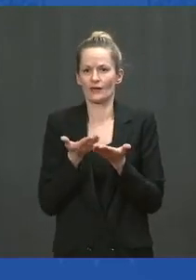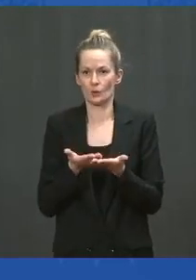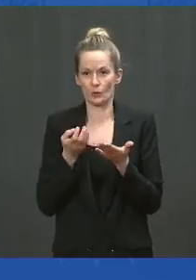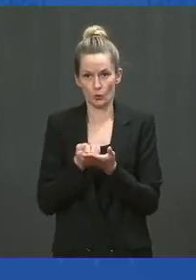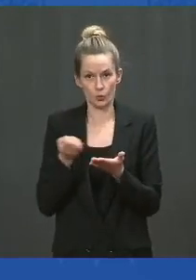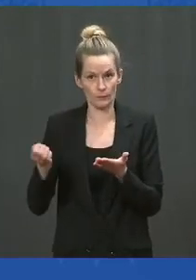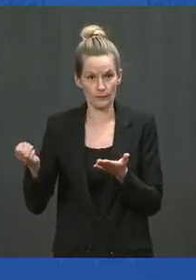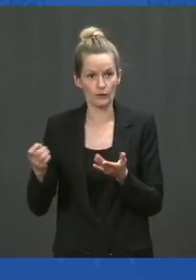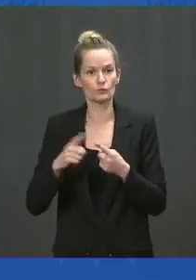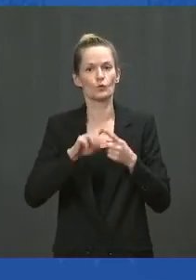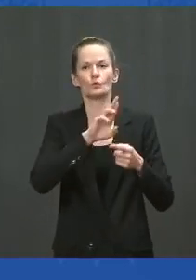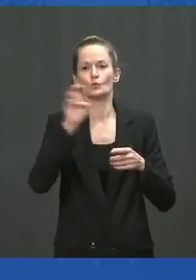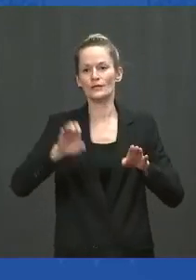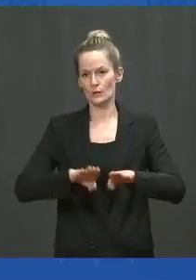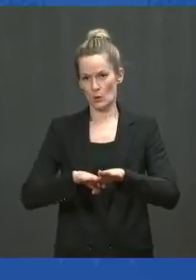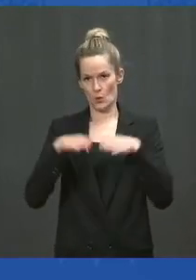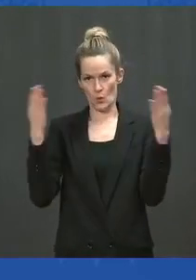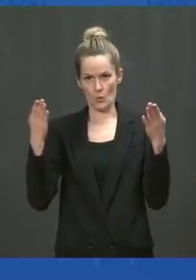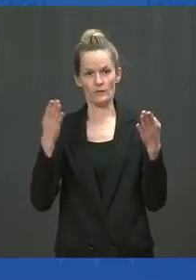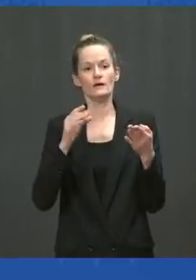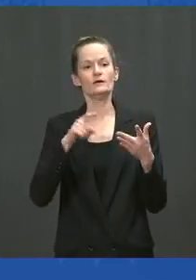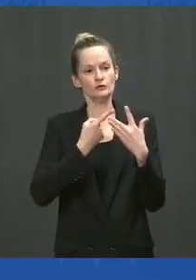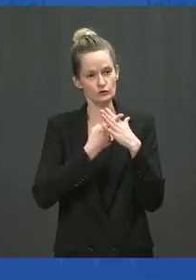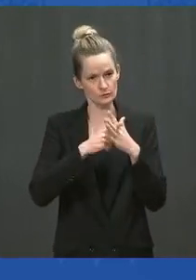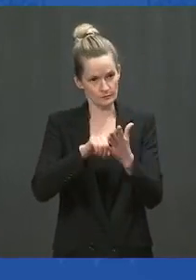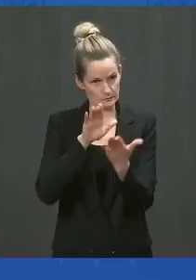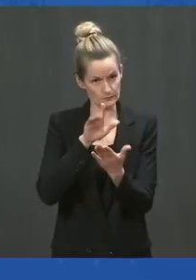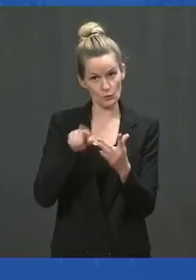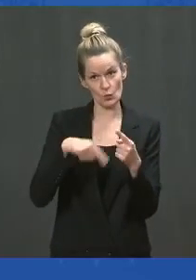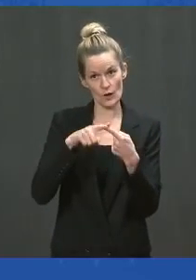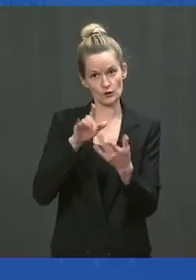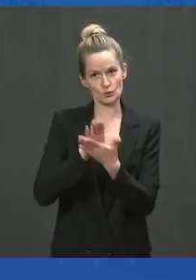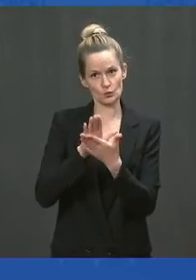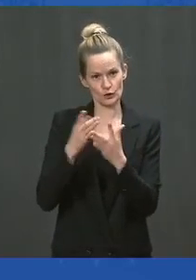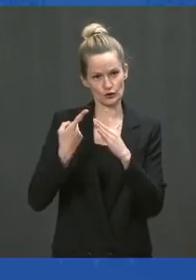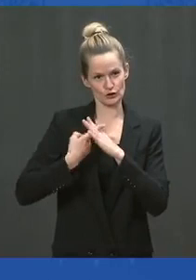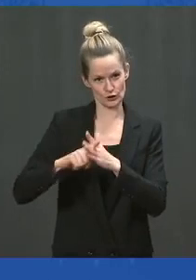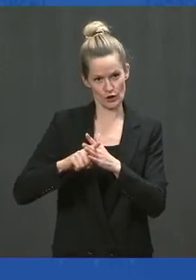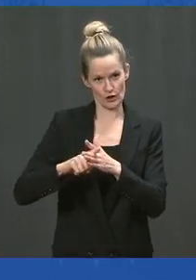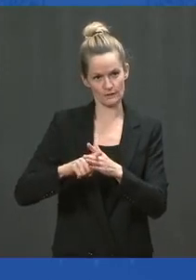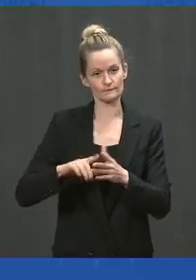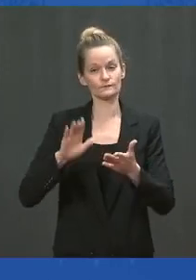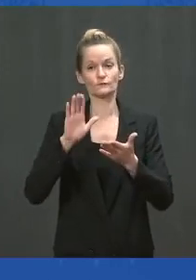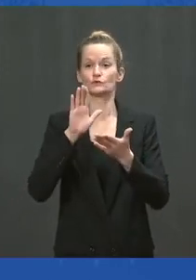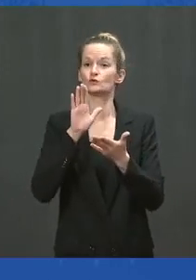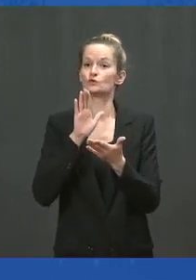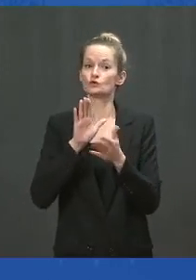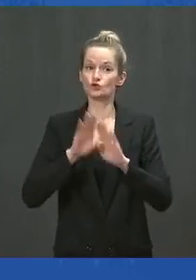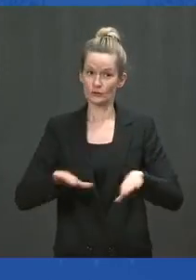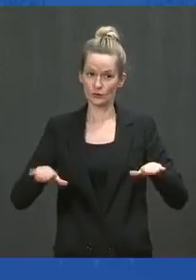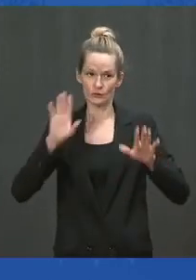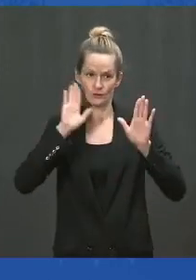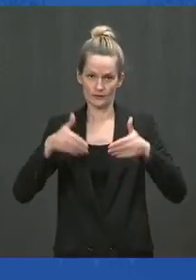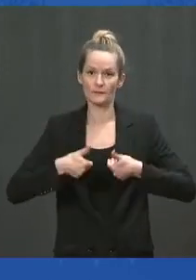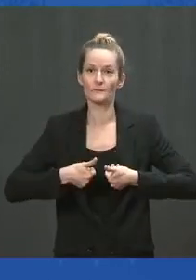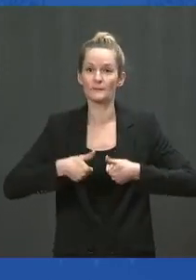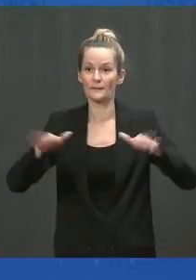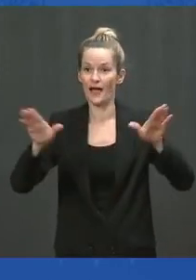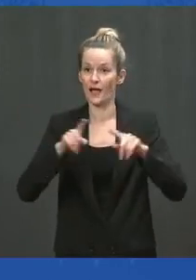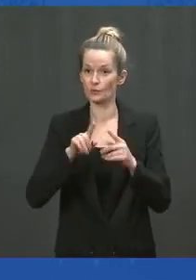again so that every child can be in school full-time, safe, and this year.